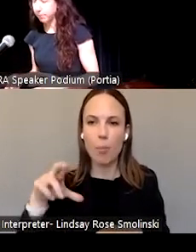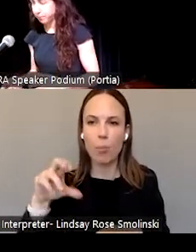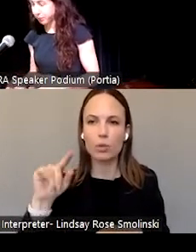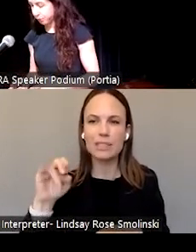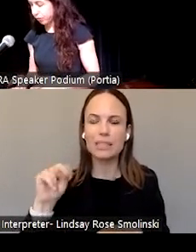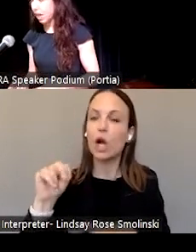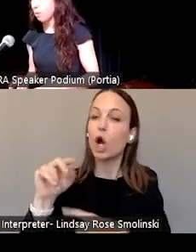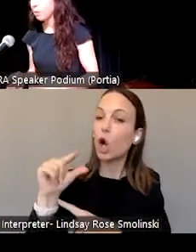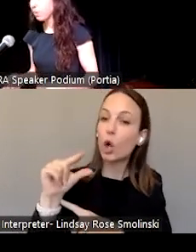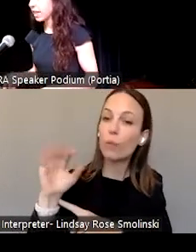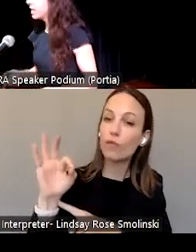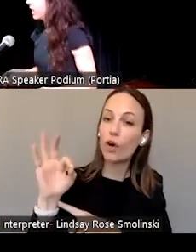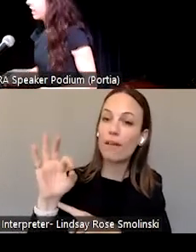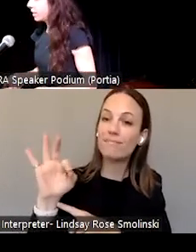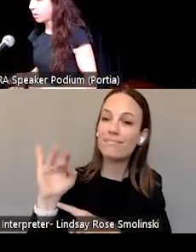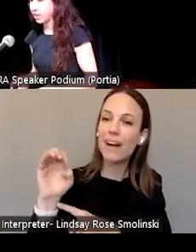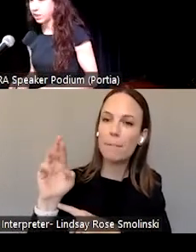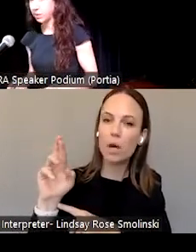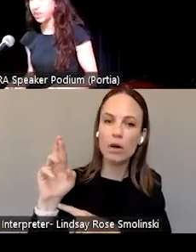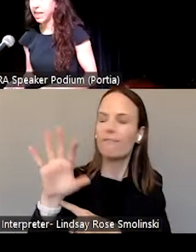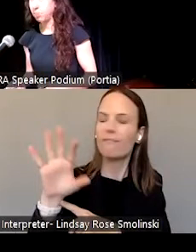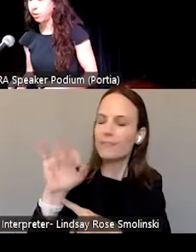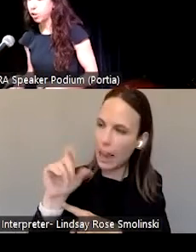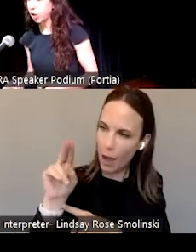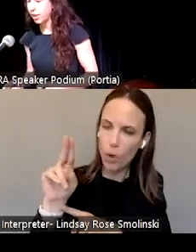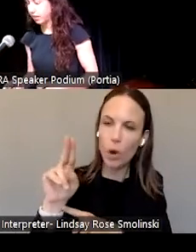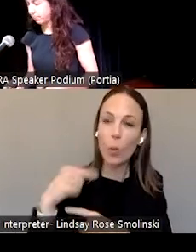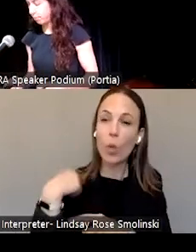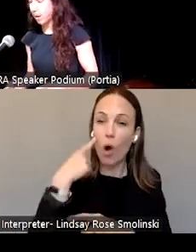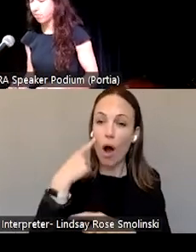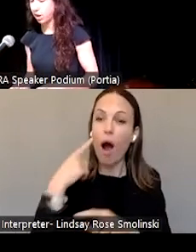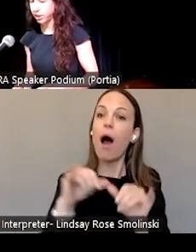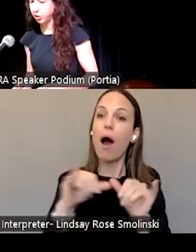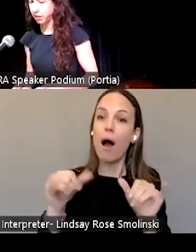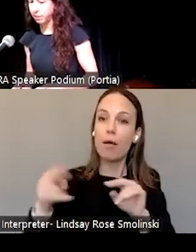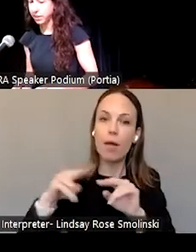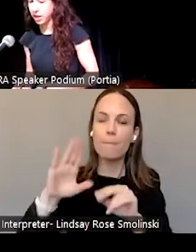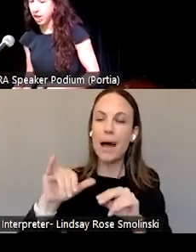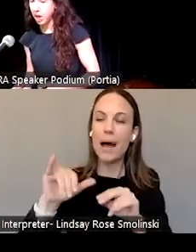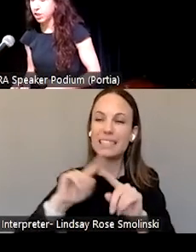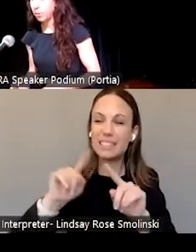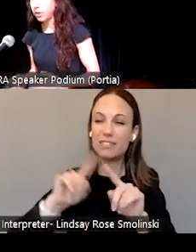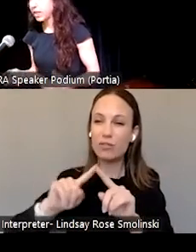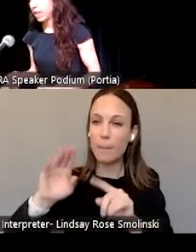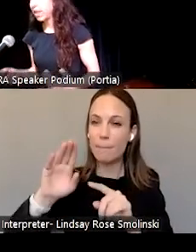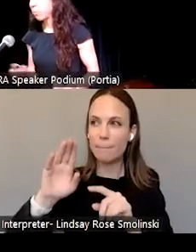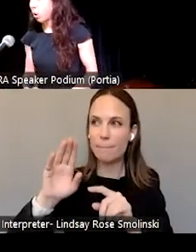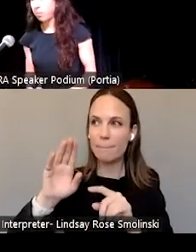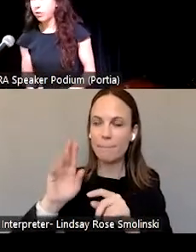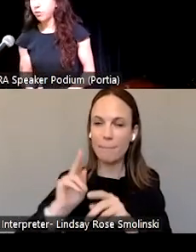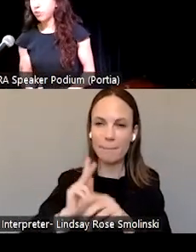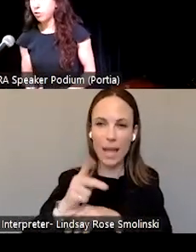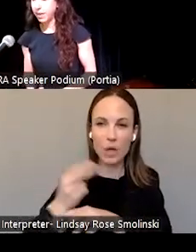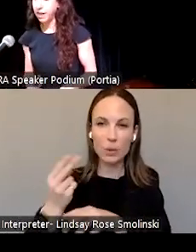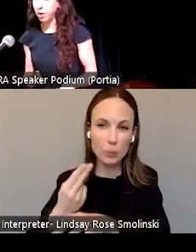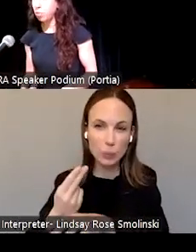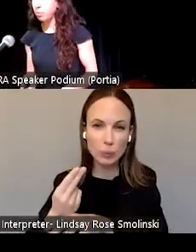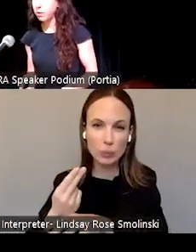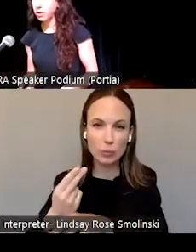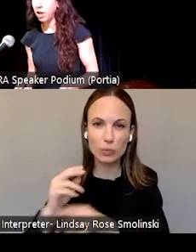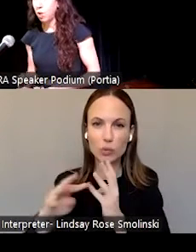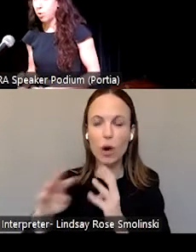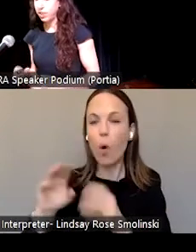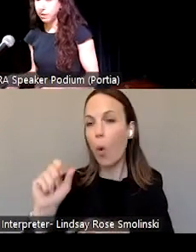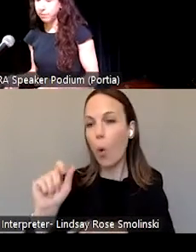flour. And we realized that this process was scalable across different byproduct streams. So things like the pulp left over from making oat